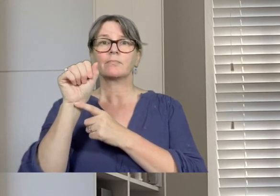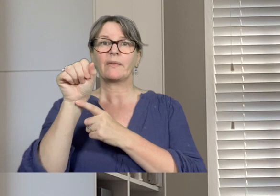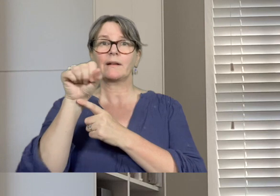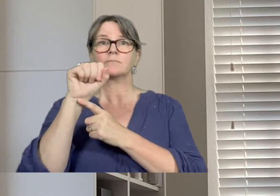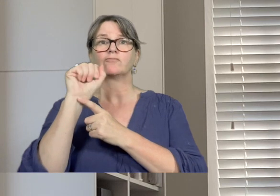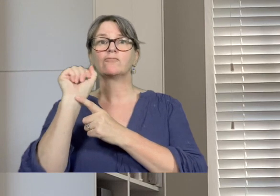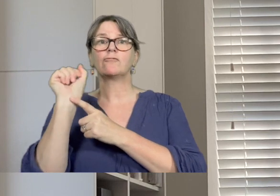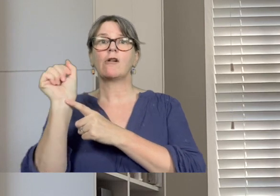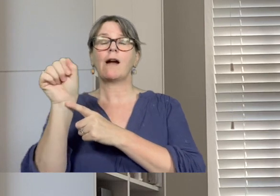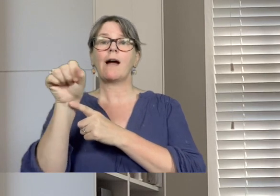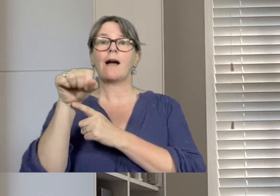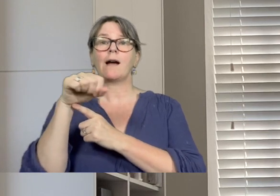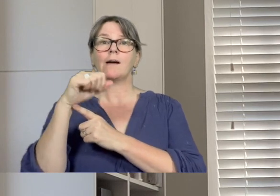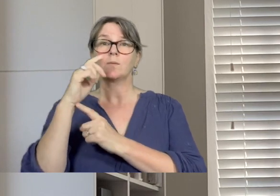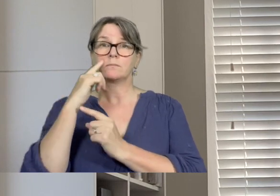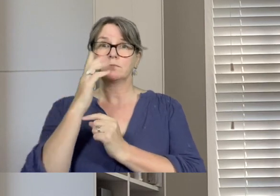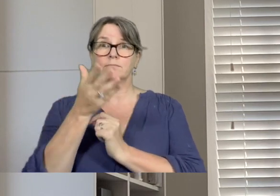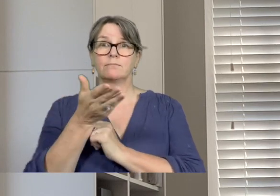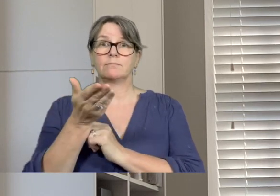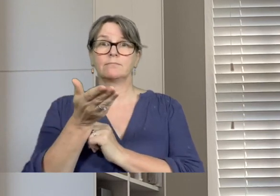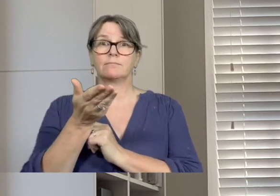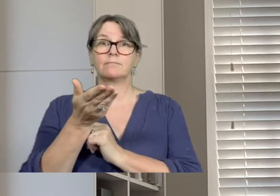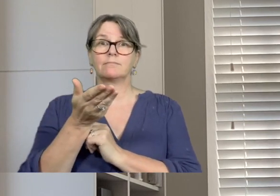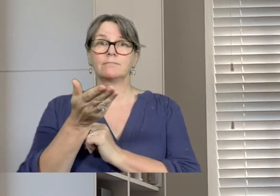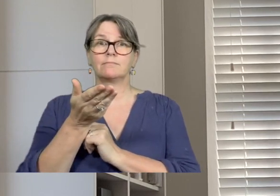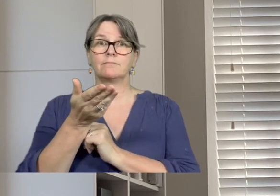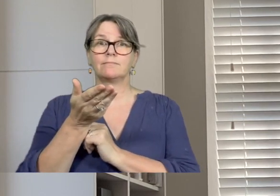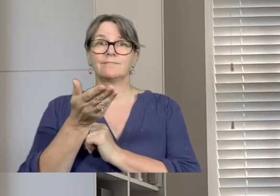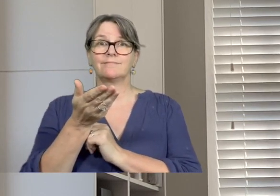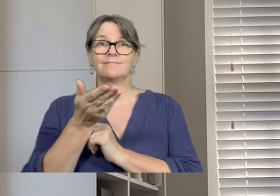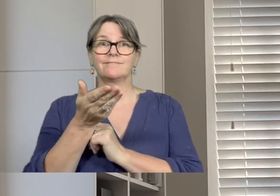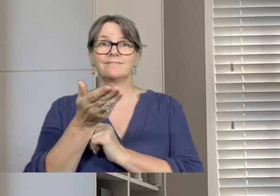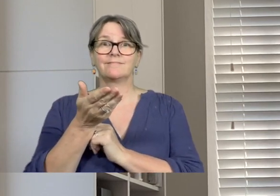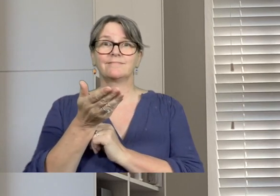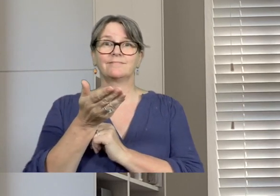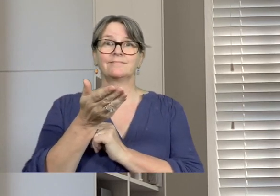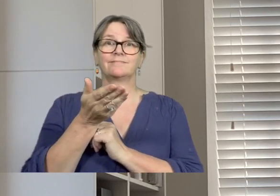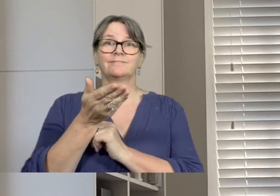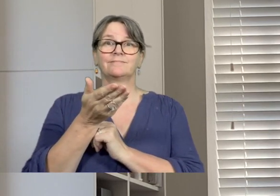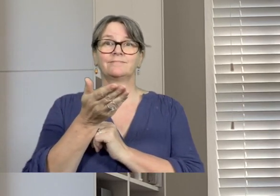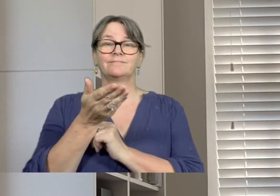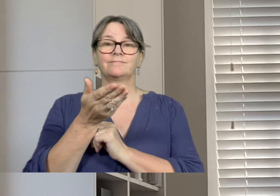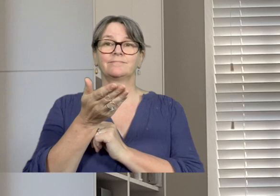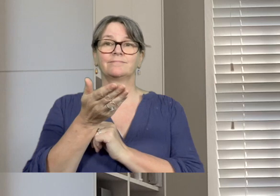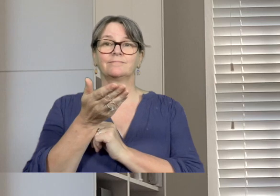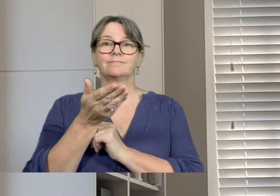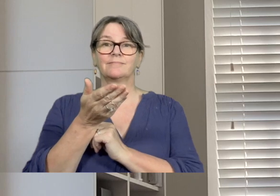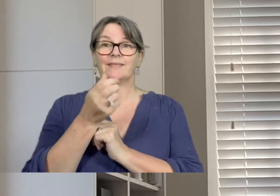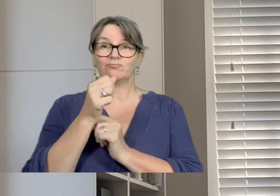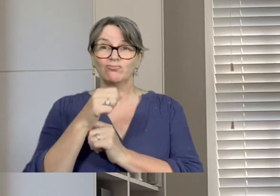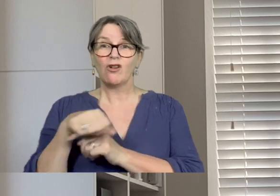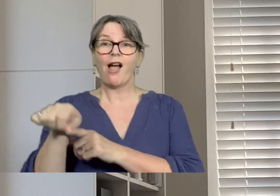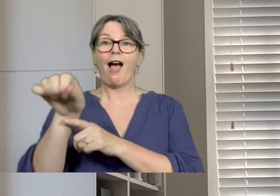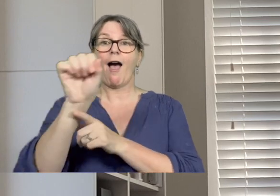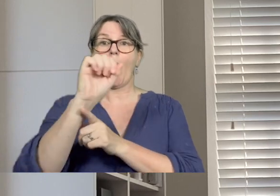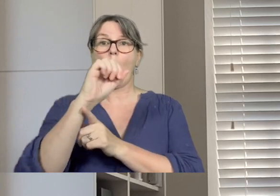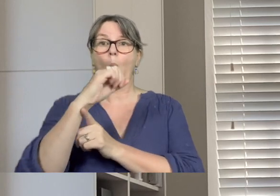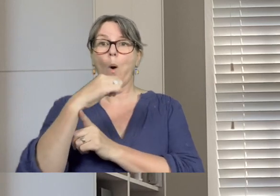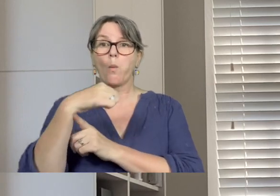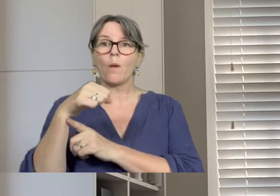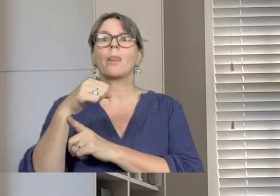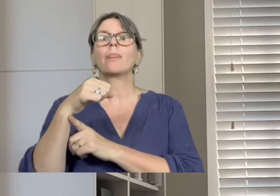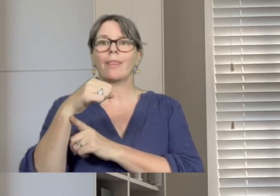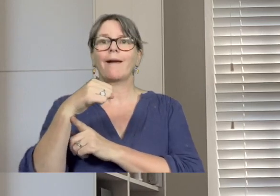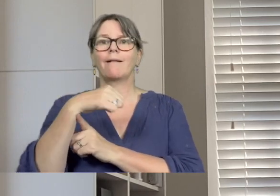getting that movement through the neck. Then you can draw circles, spiraling as big as you can go, and then reversing, getting smaller and